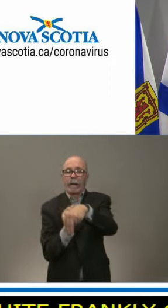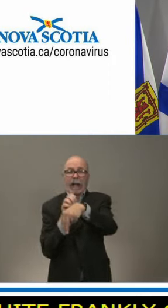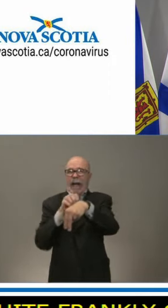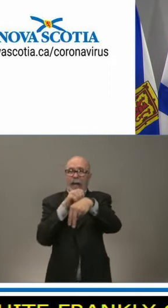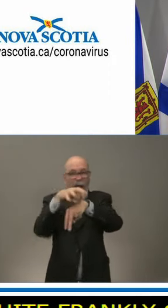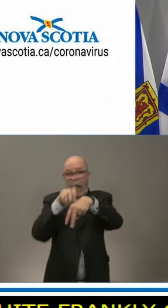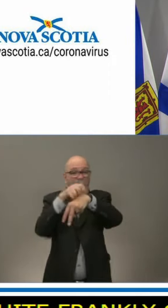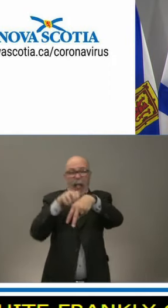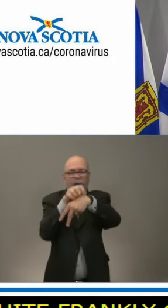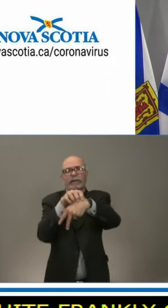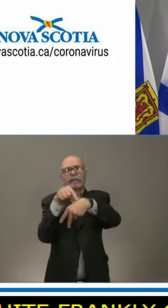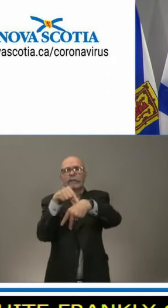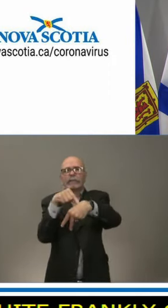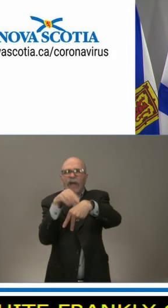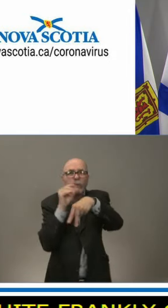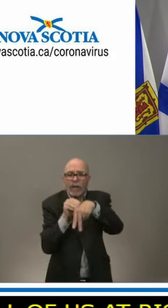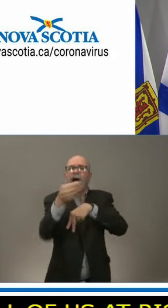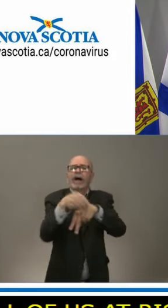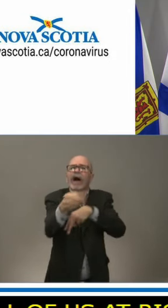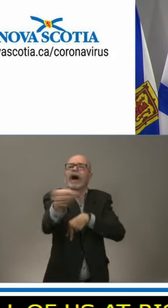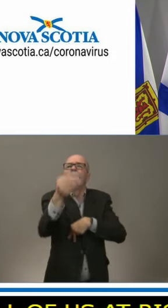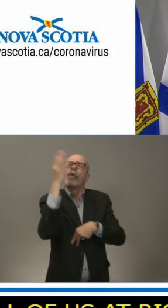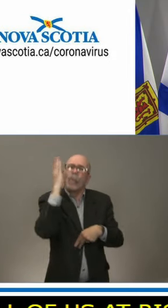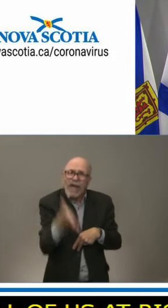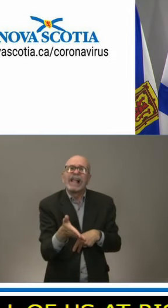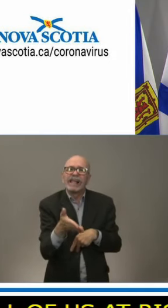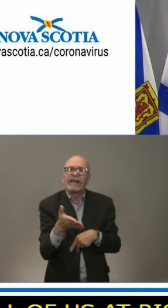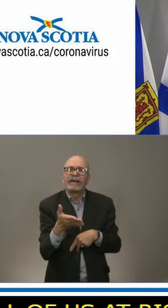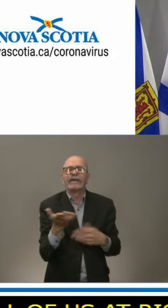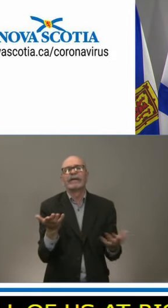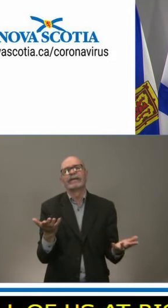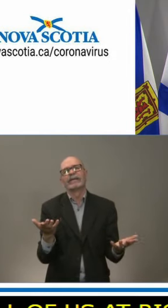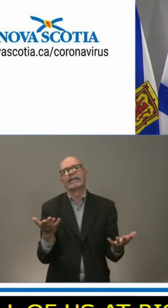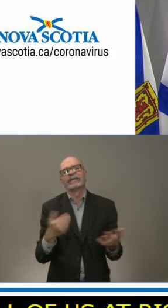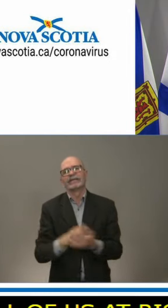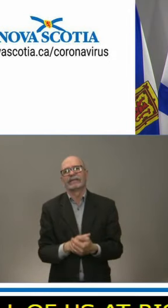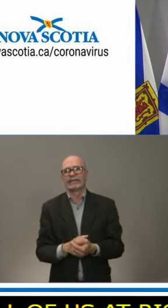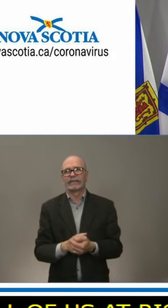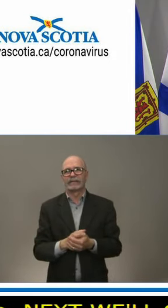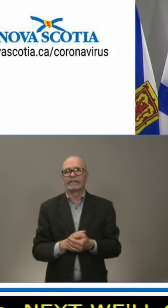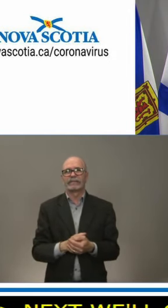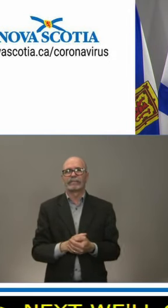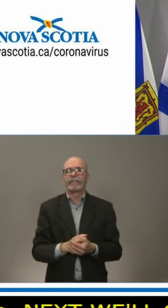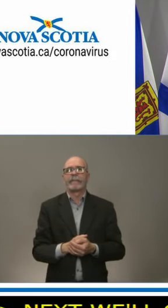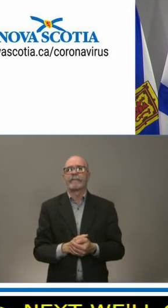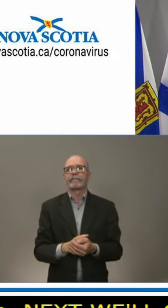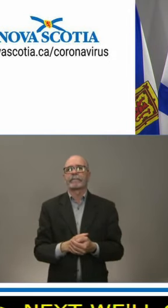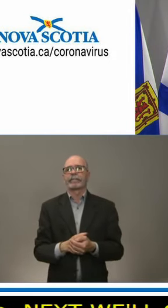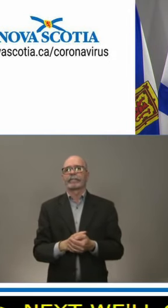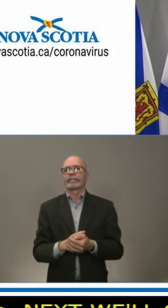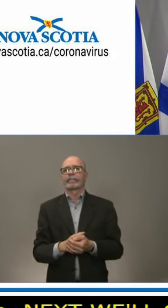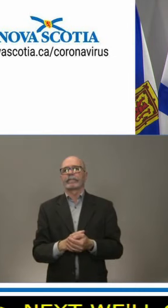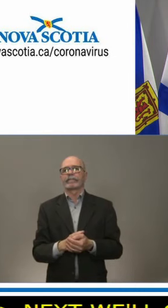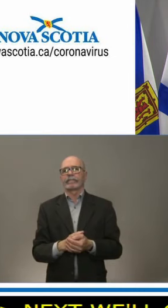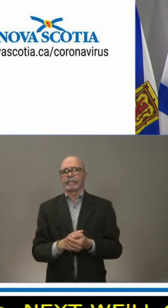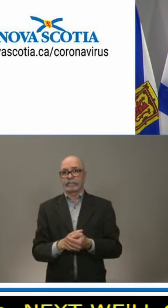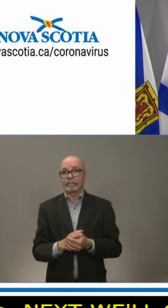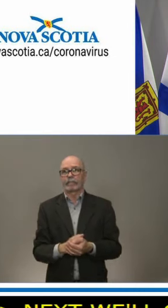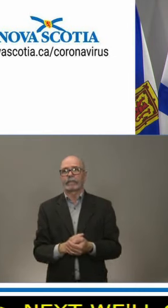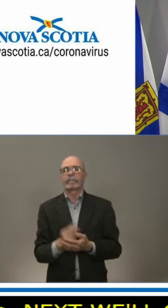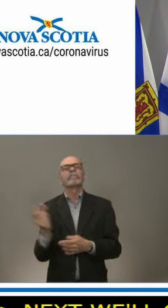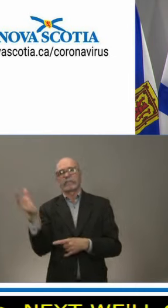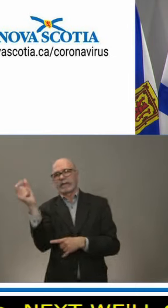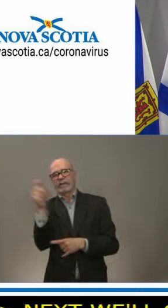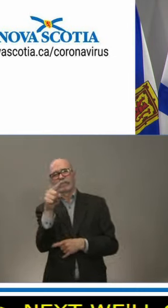This is a question for Dr. Strang. I'm not sure how much detail you can provide around